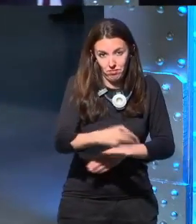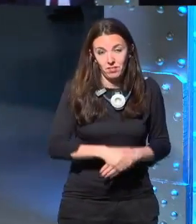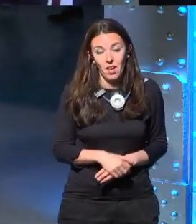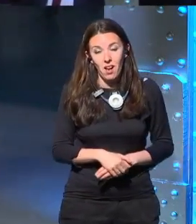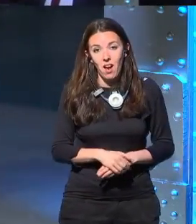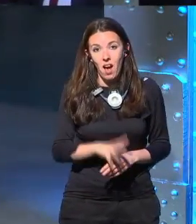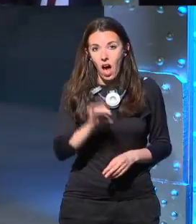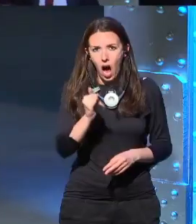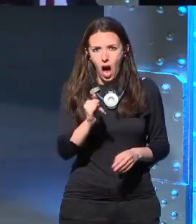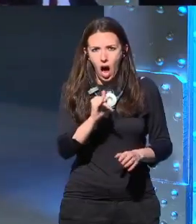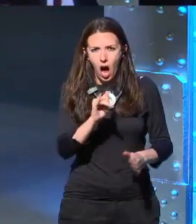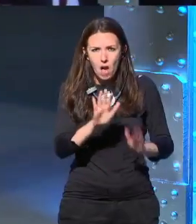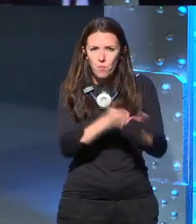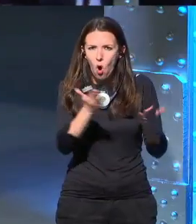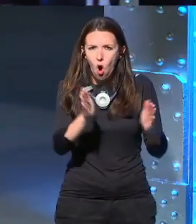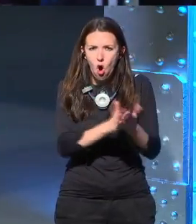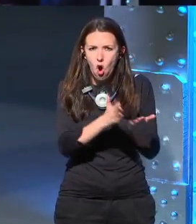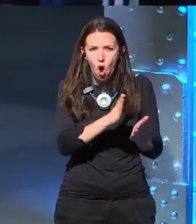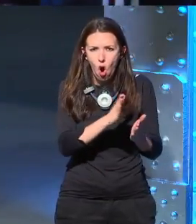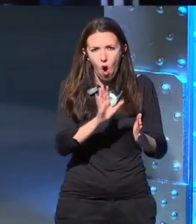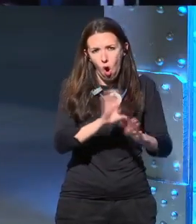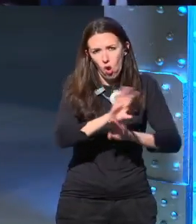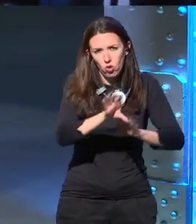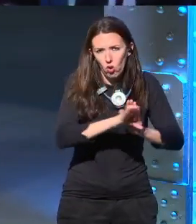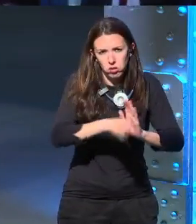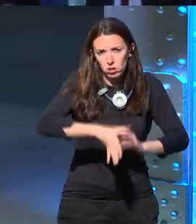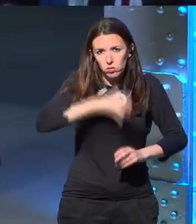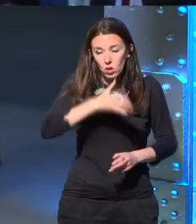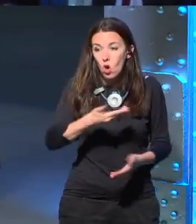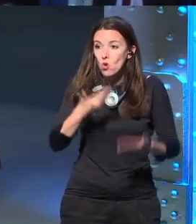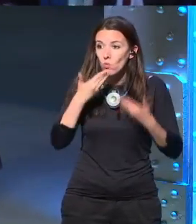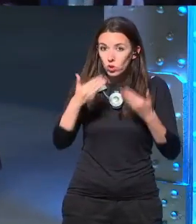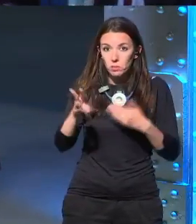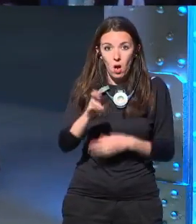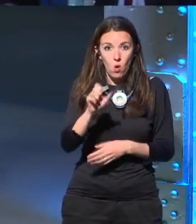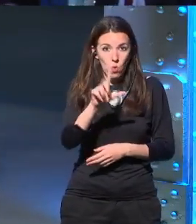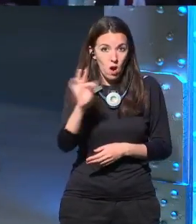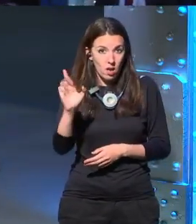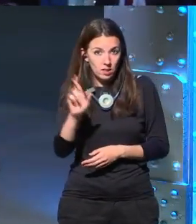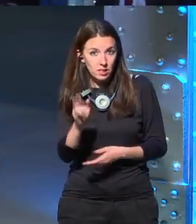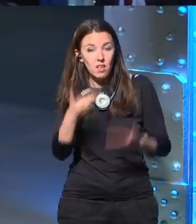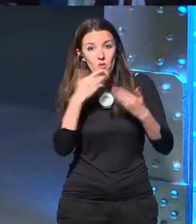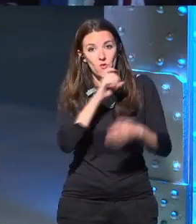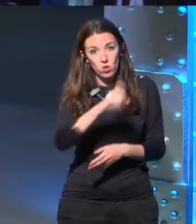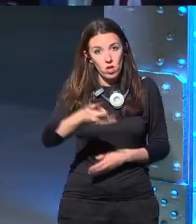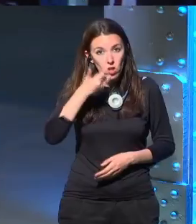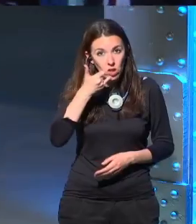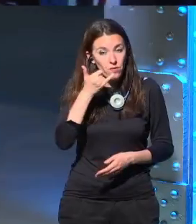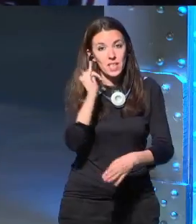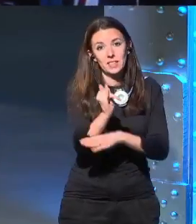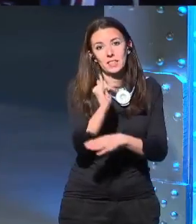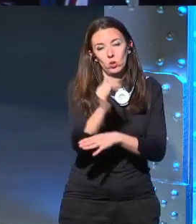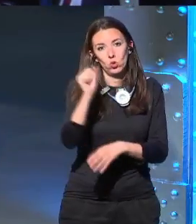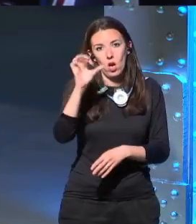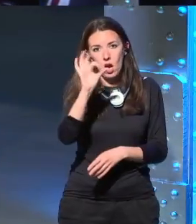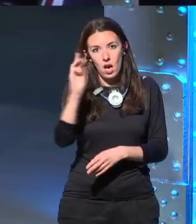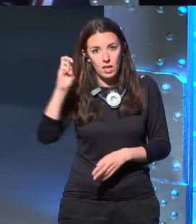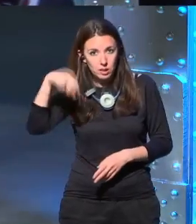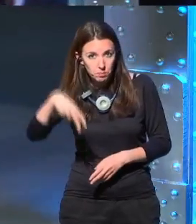Madrid. Thank you very much, Walter. Muy buenas tardes a todos. Good afternoon, Walter. Thank you very